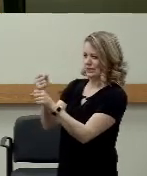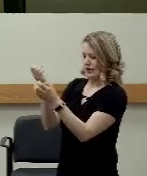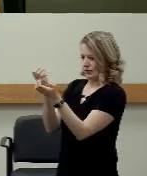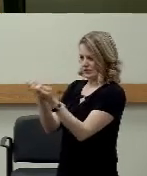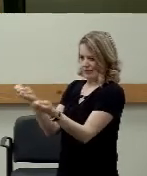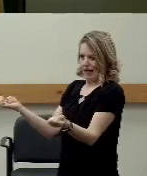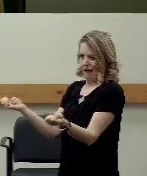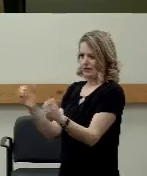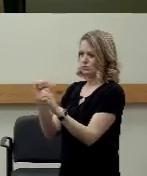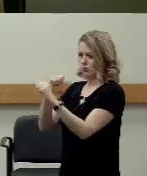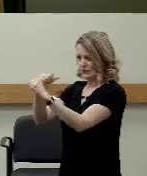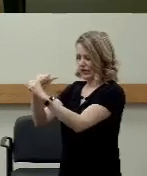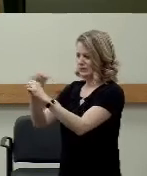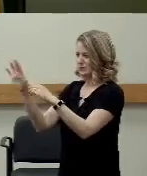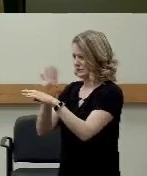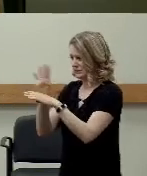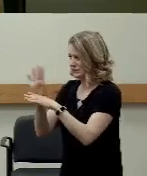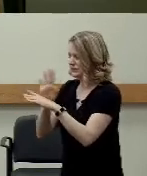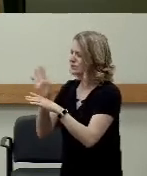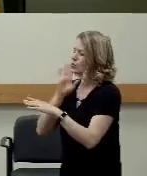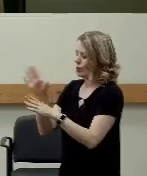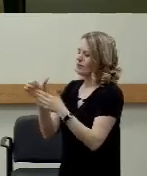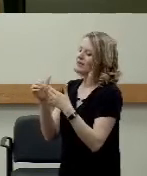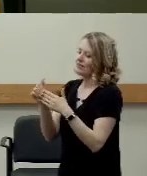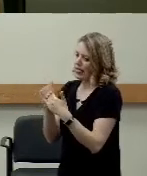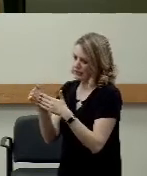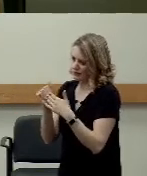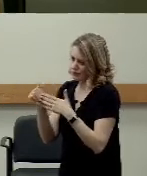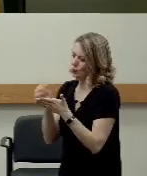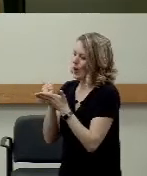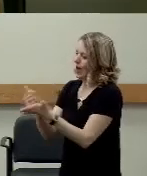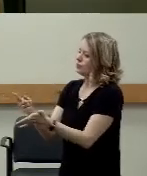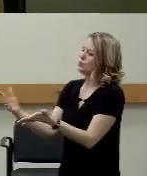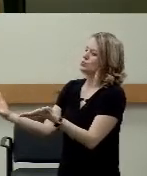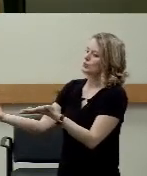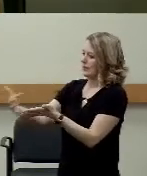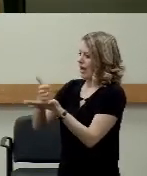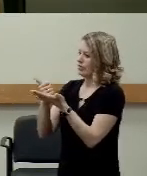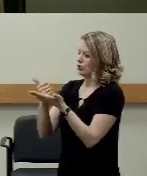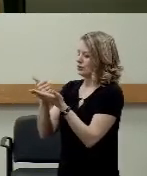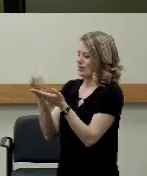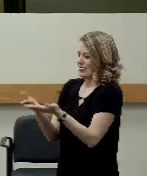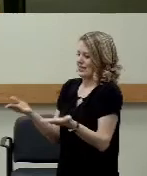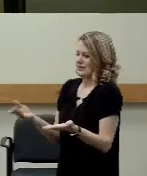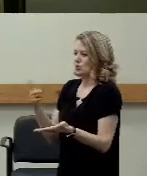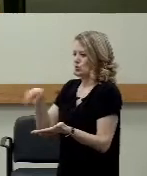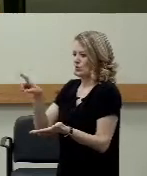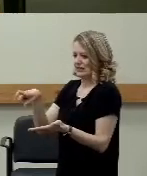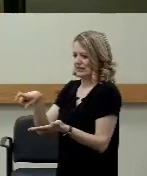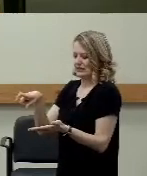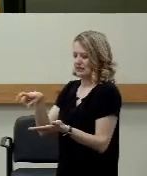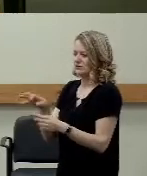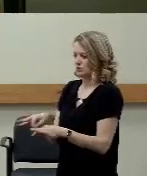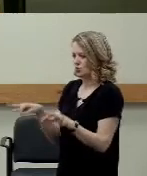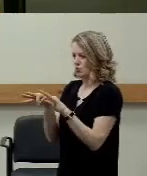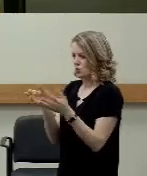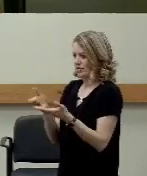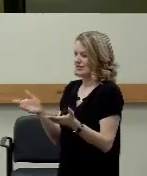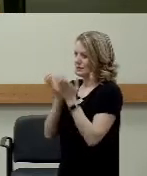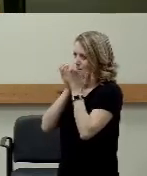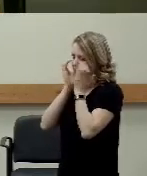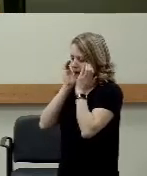flexible in helping to procure those essential items that may be needed. There's